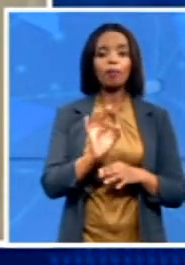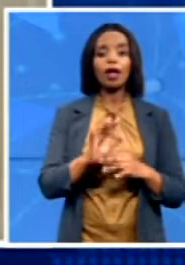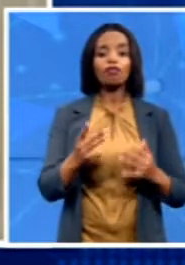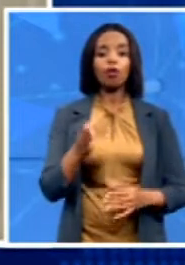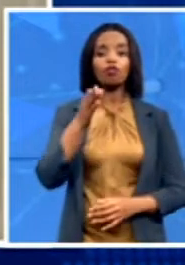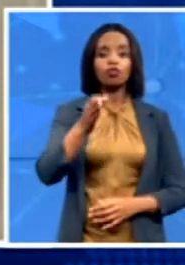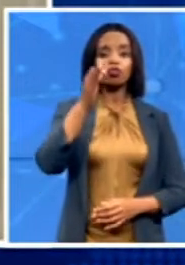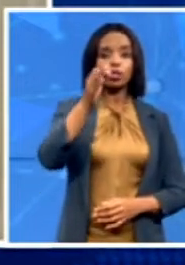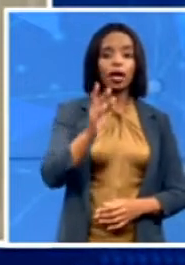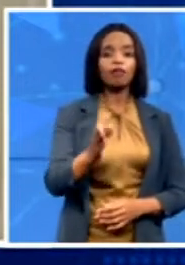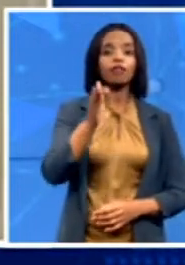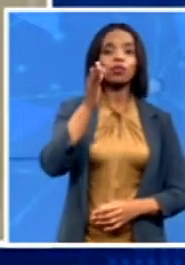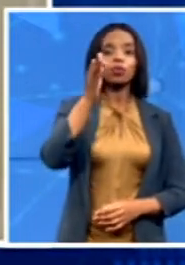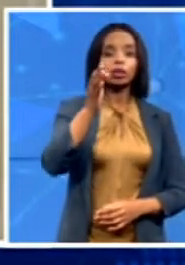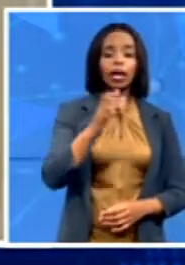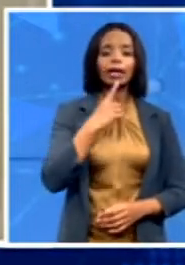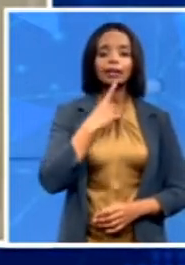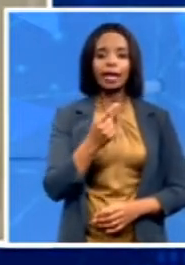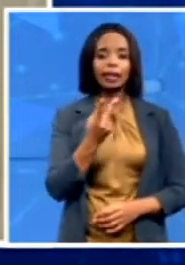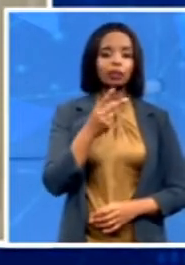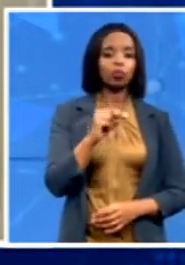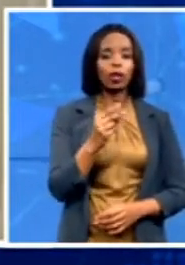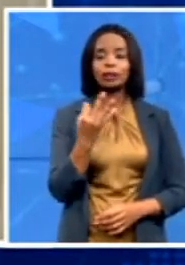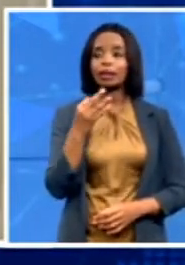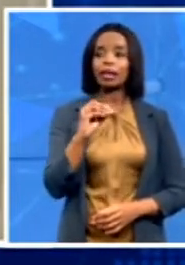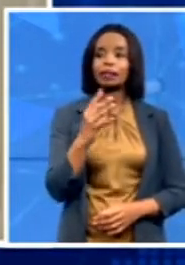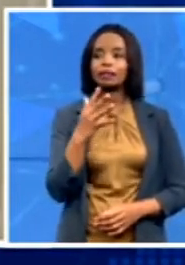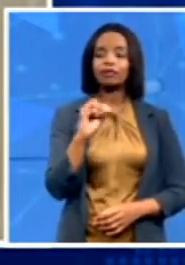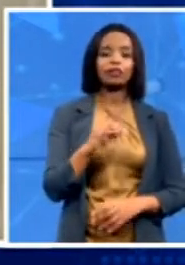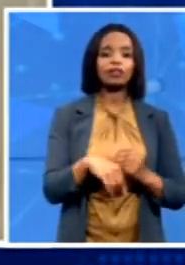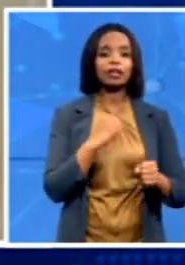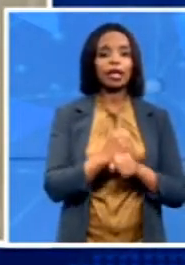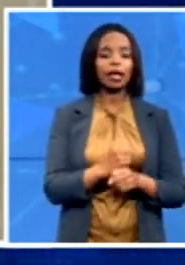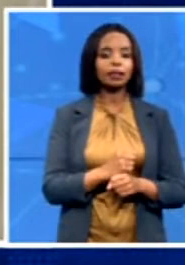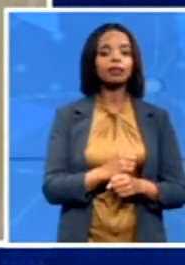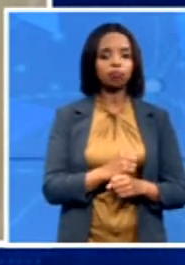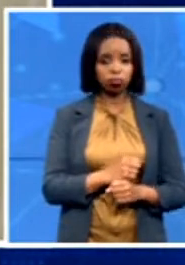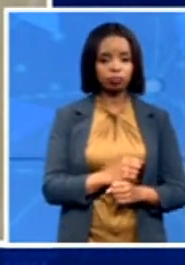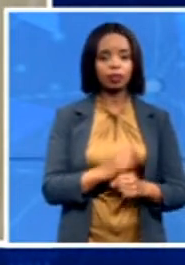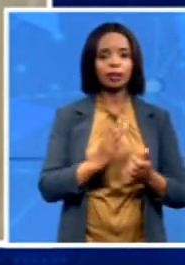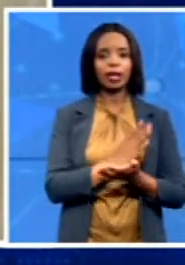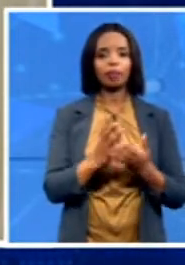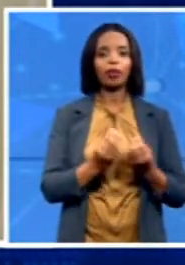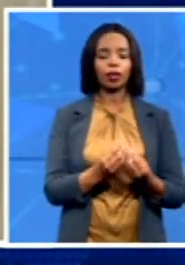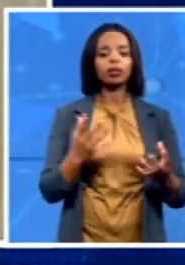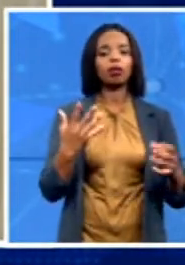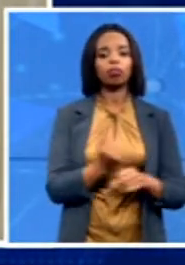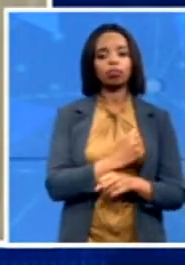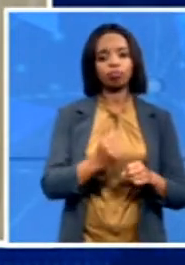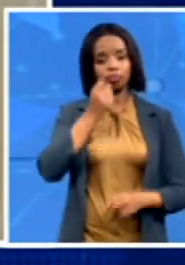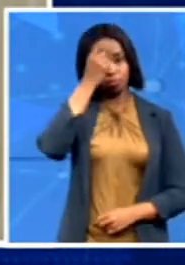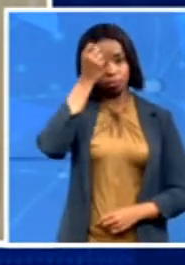20, 30 years, up to 50 years ahead, such that we can be able to understand how our economy, how our country is going